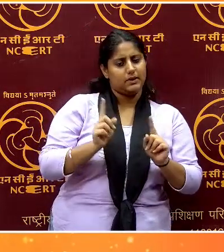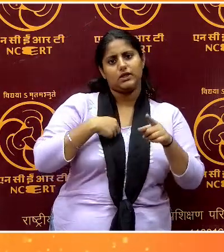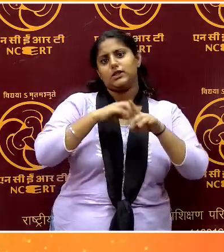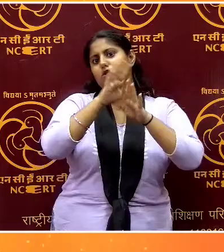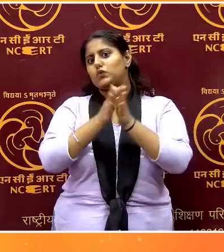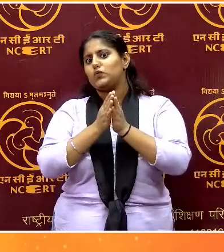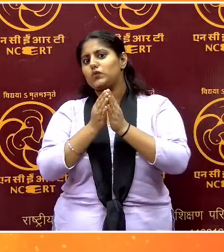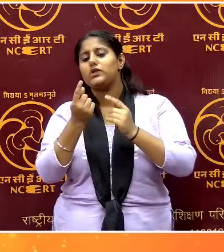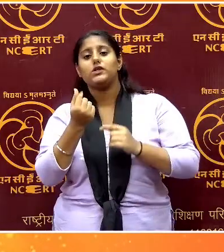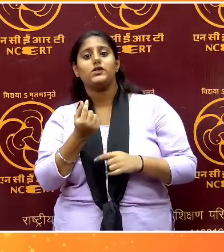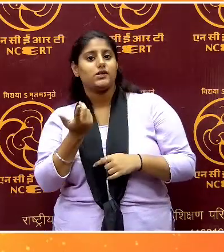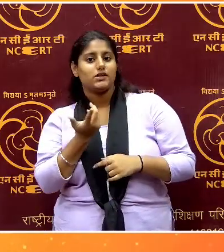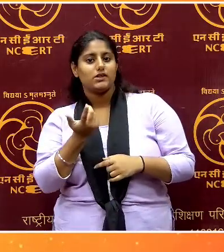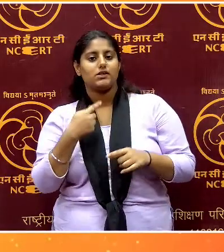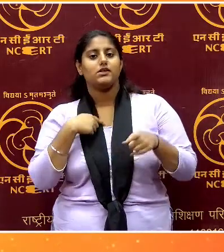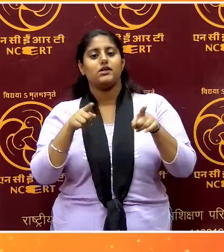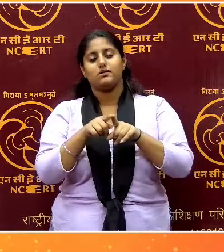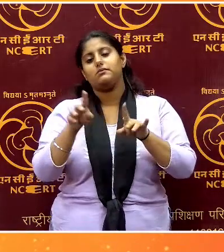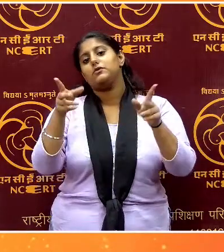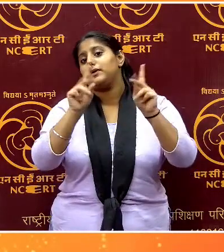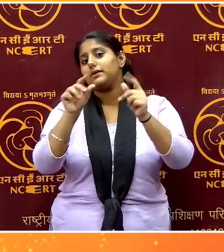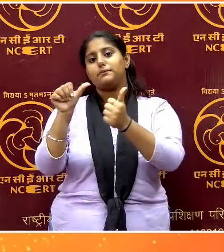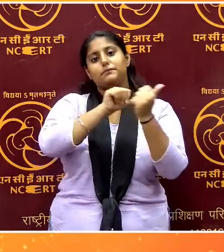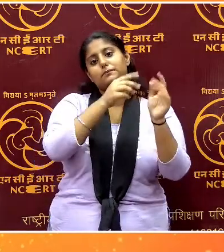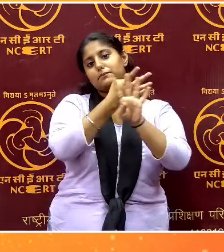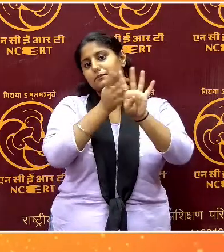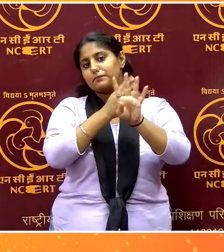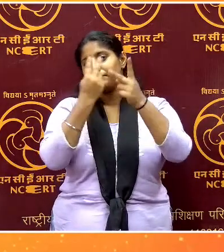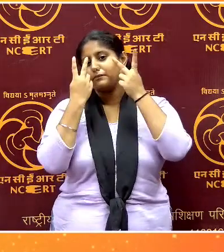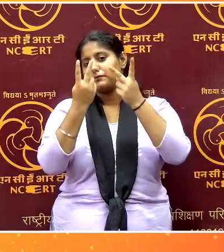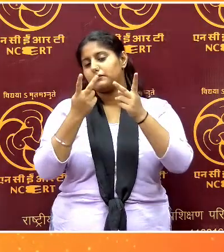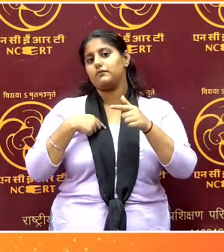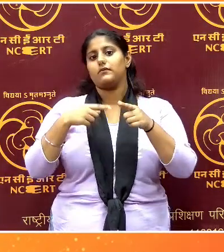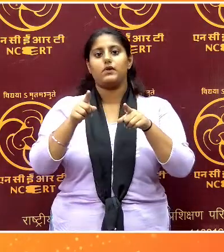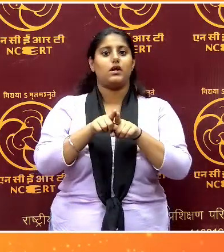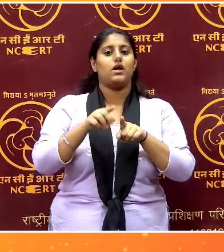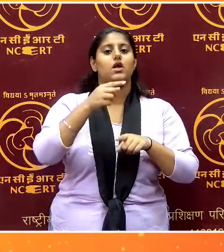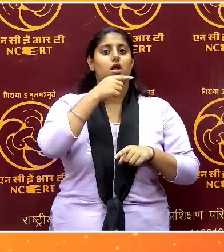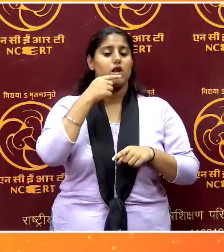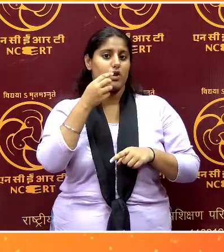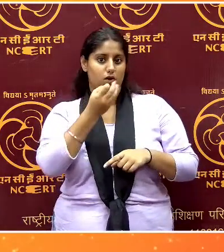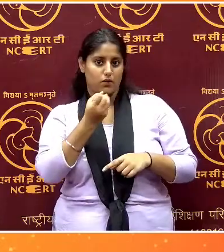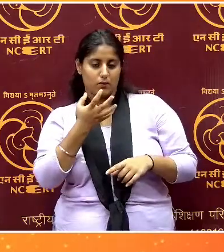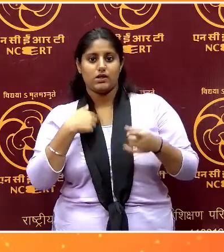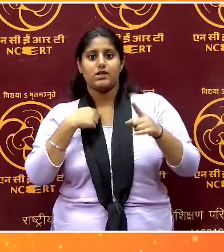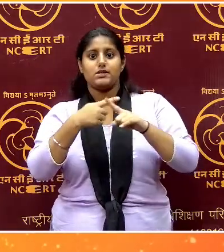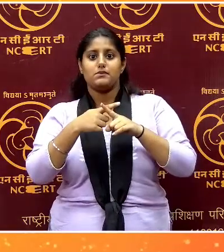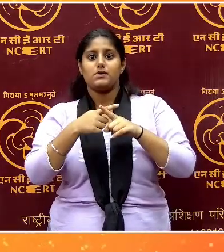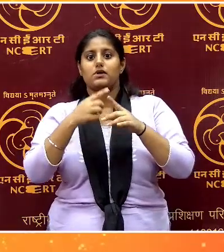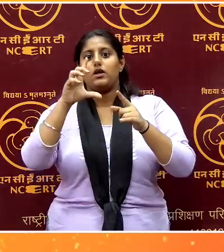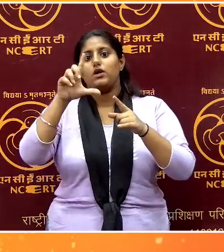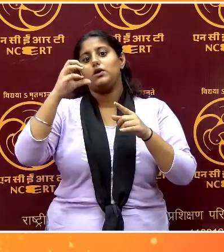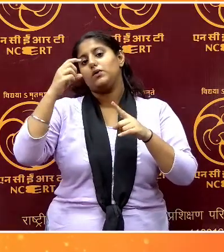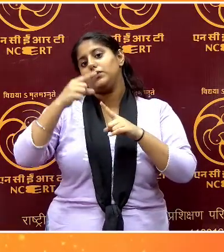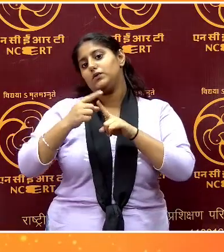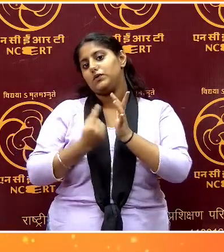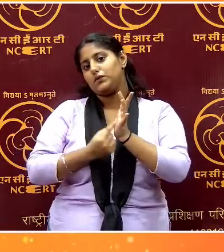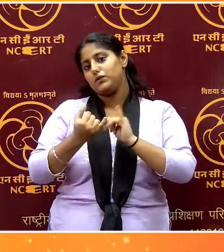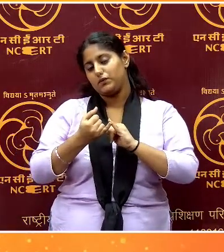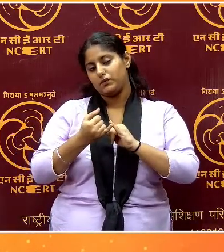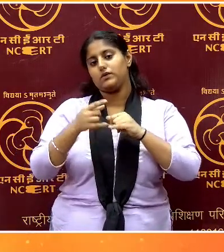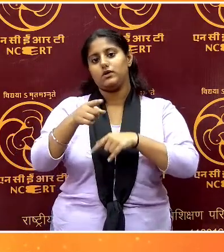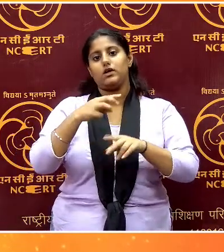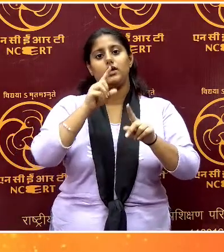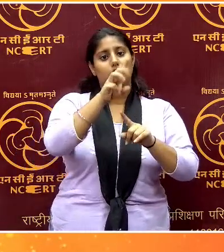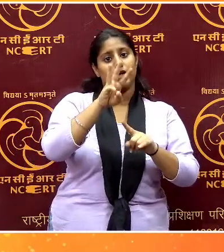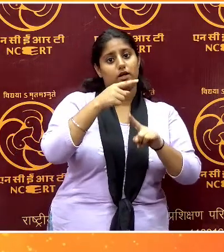ours. So, we can see the table again. We have Croton and Rose. 30 multiplied by 5 here and 50